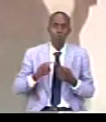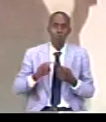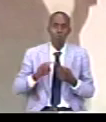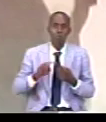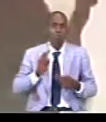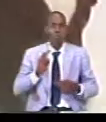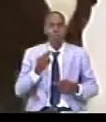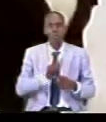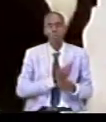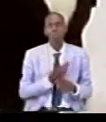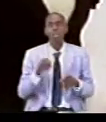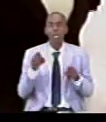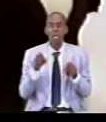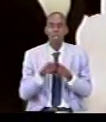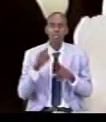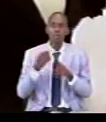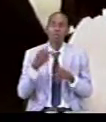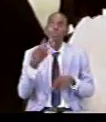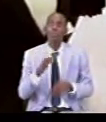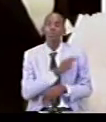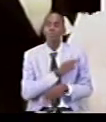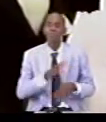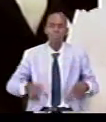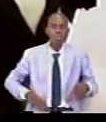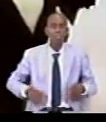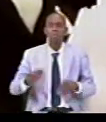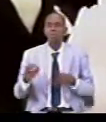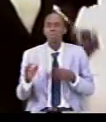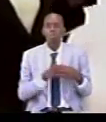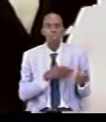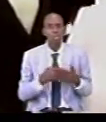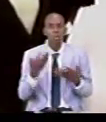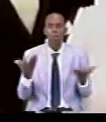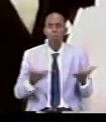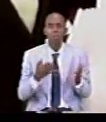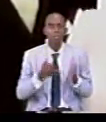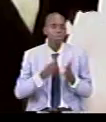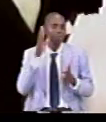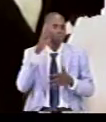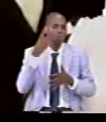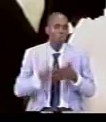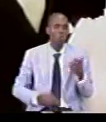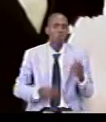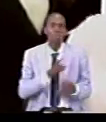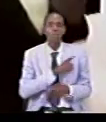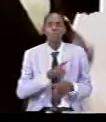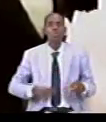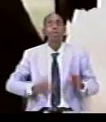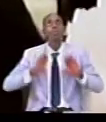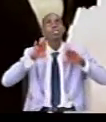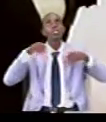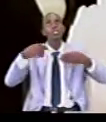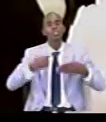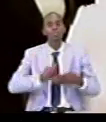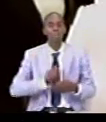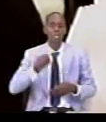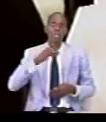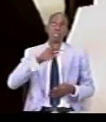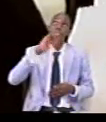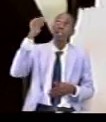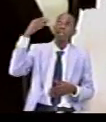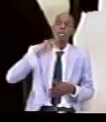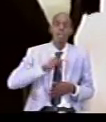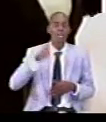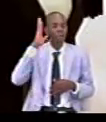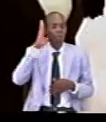matter what it will cost me. It doesn't matter what price I will have to pay. Lord, just give me the grace. I will follow through and do your